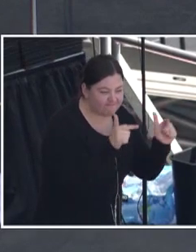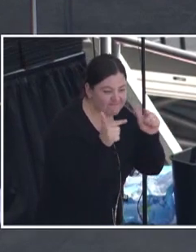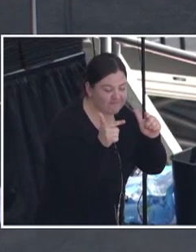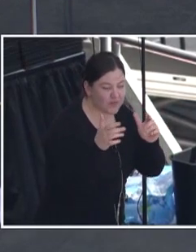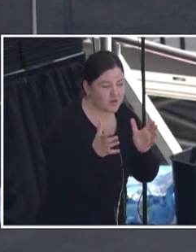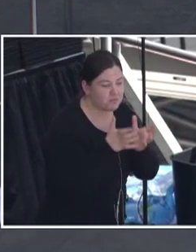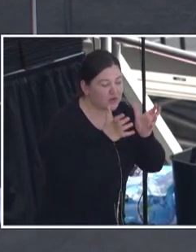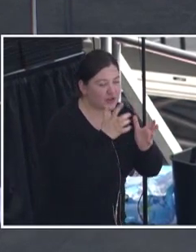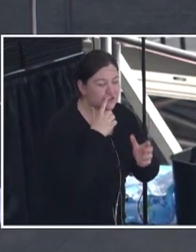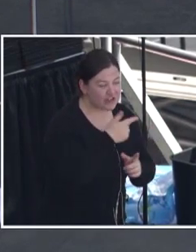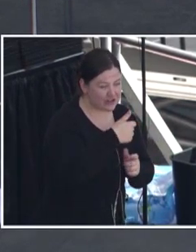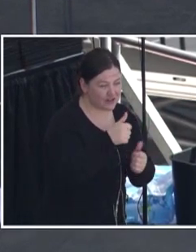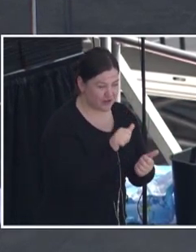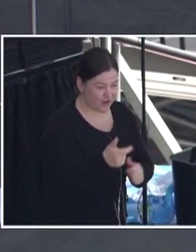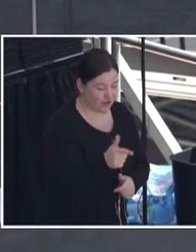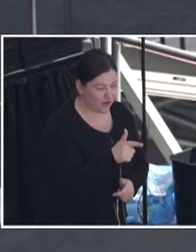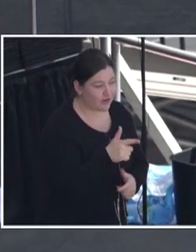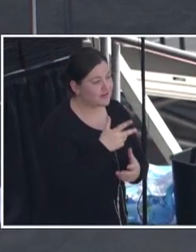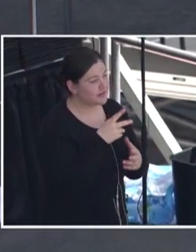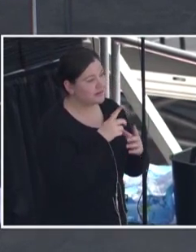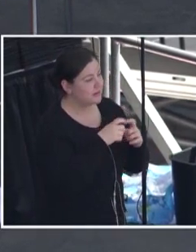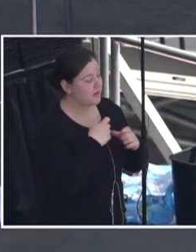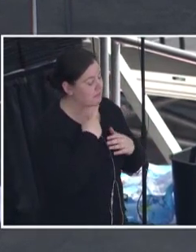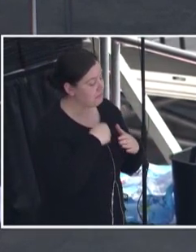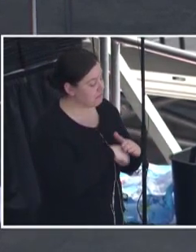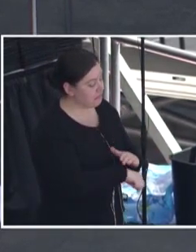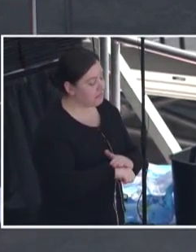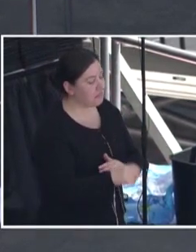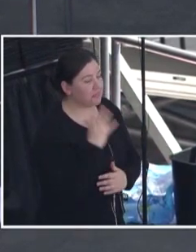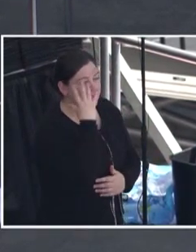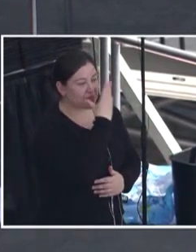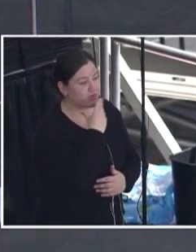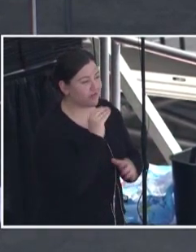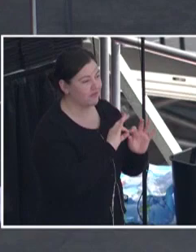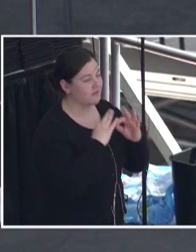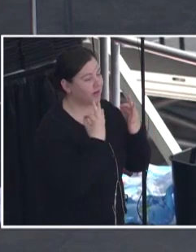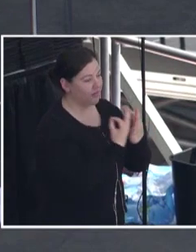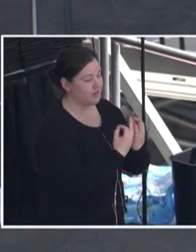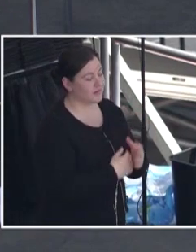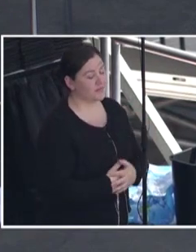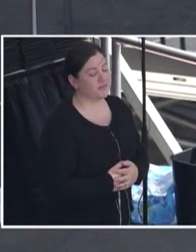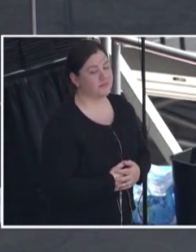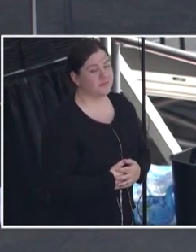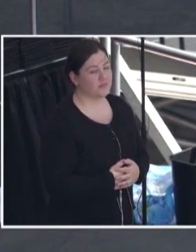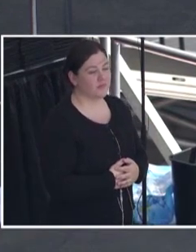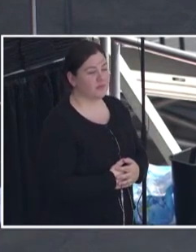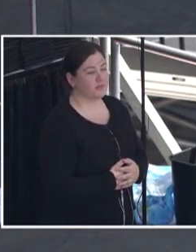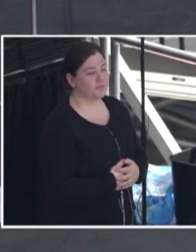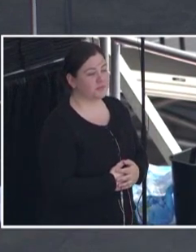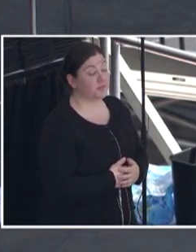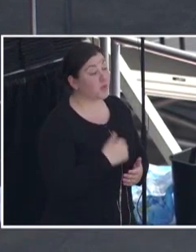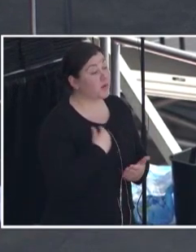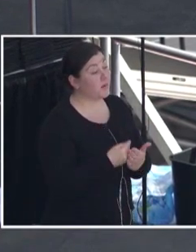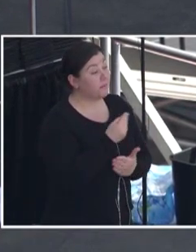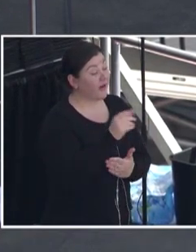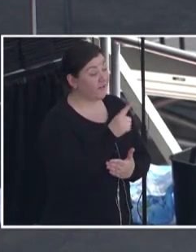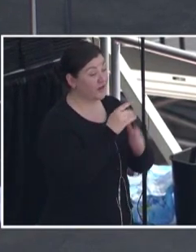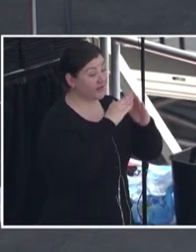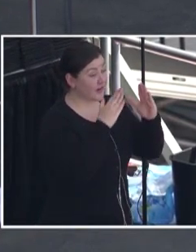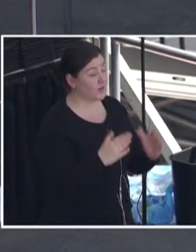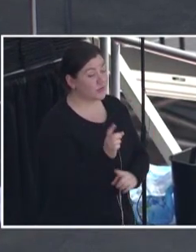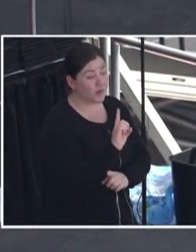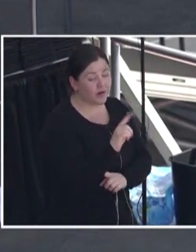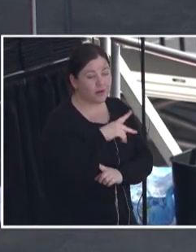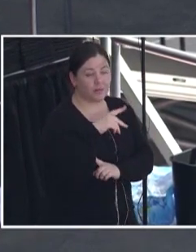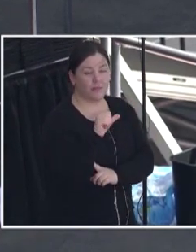while building a beautiful family. We purchased our first home in Palisades Park.